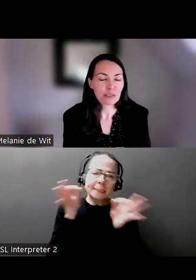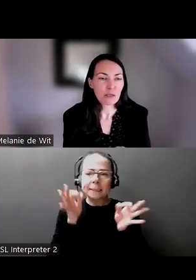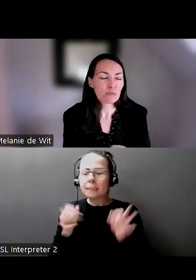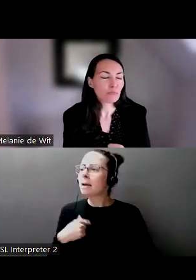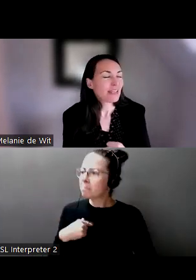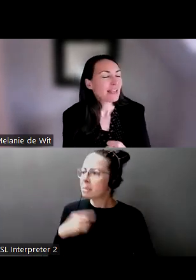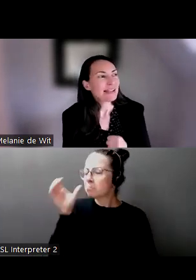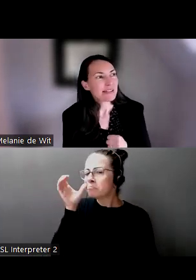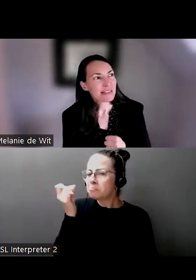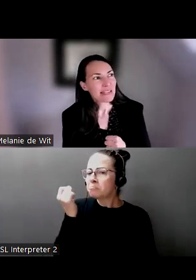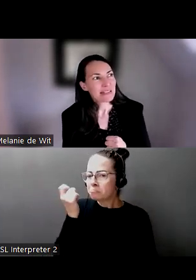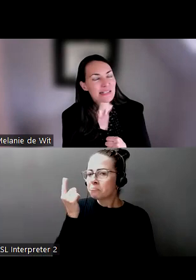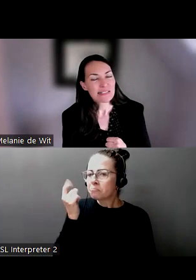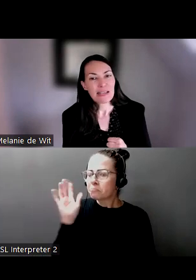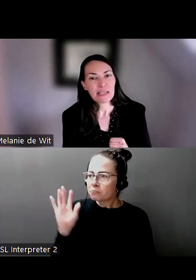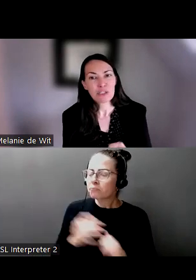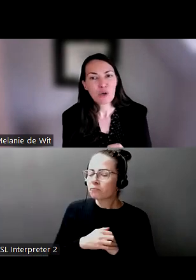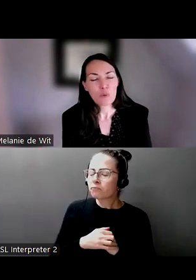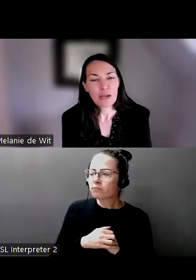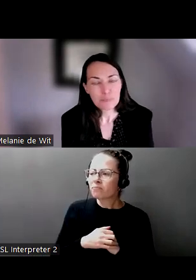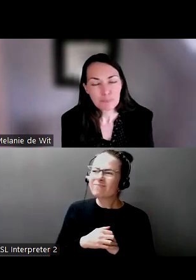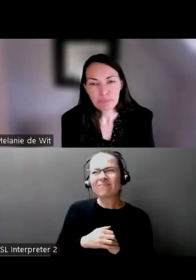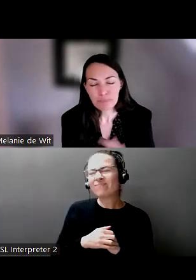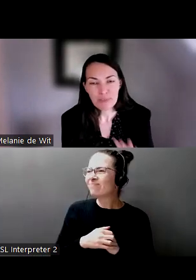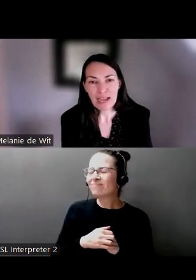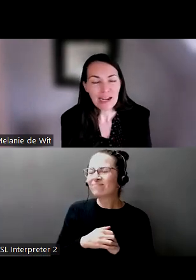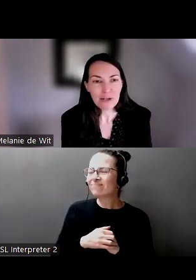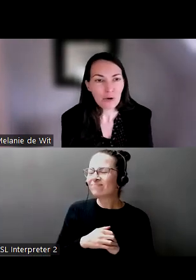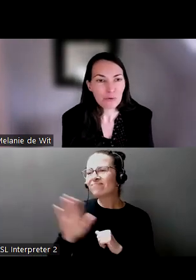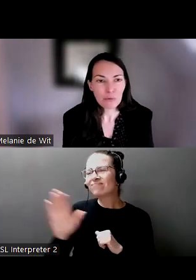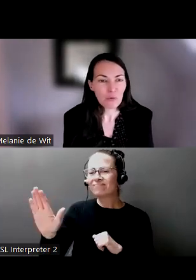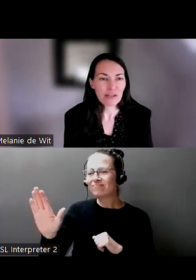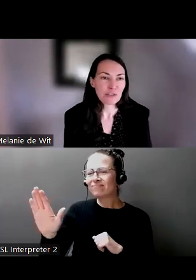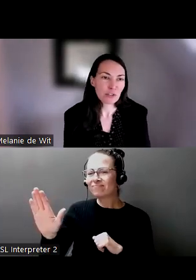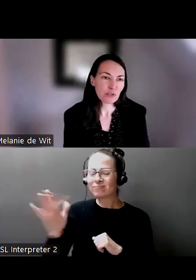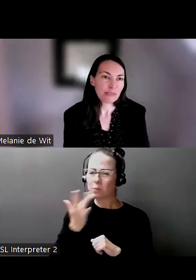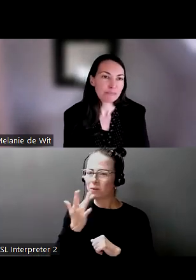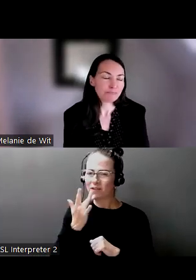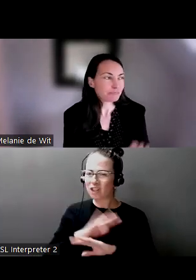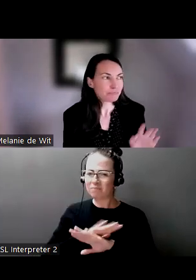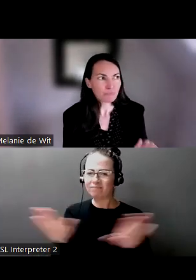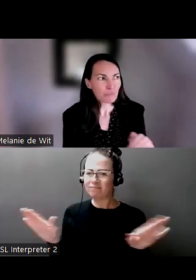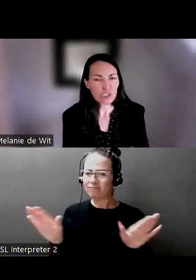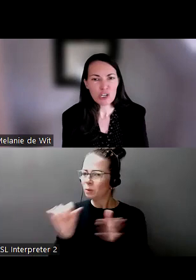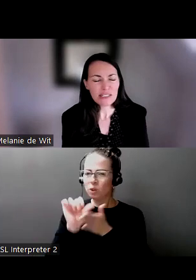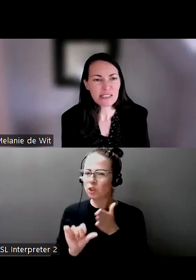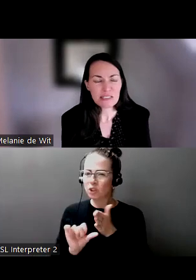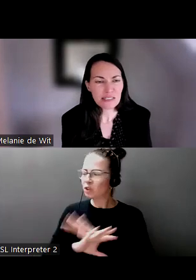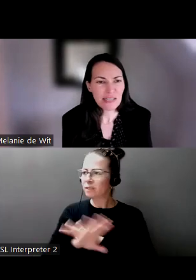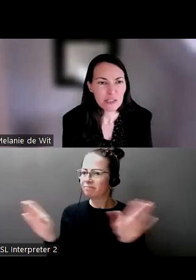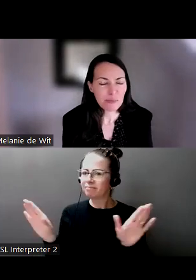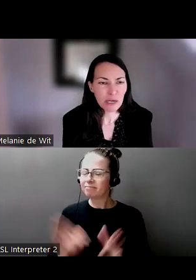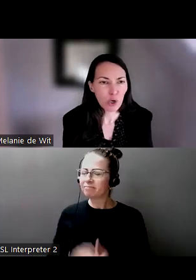following along. And at the end, I say, you know what? I don't want to have surgery.